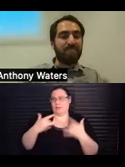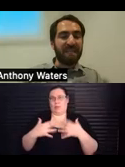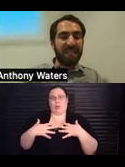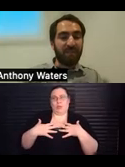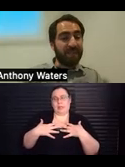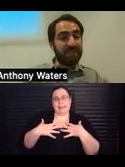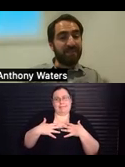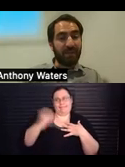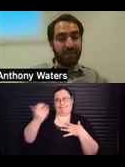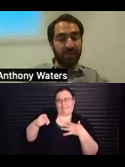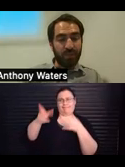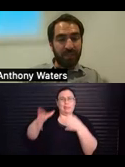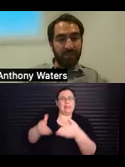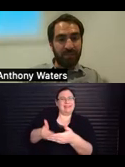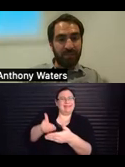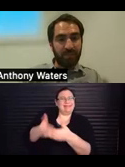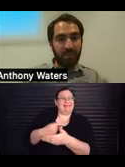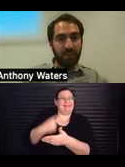at immediate risk of self-injury.